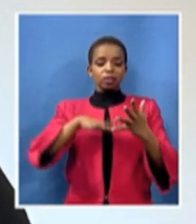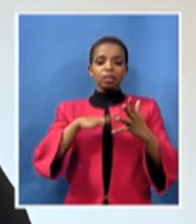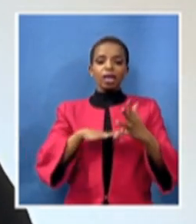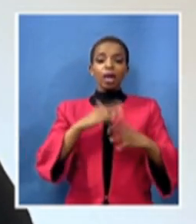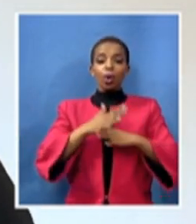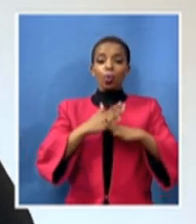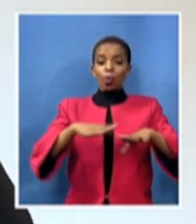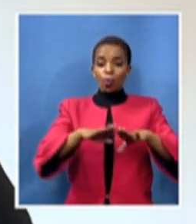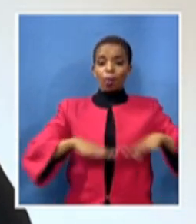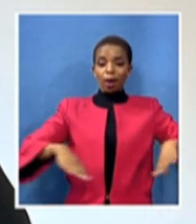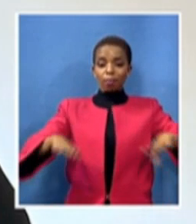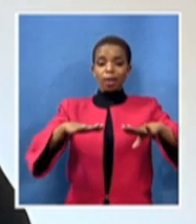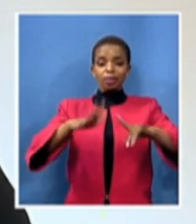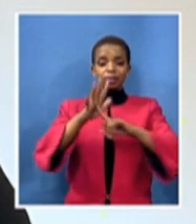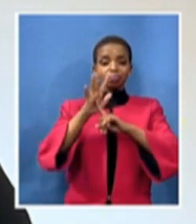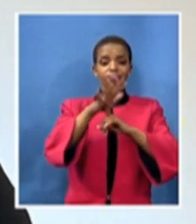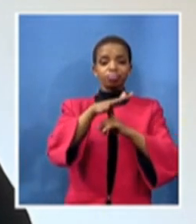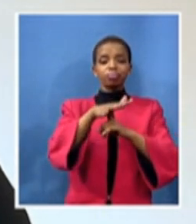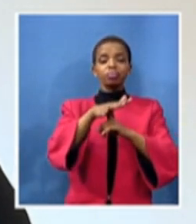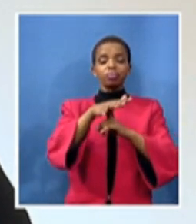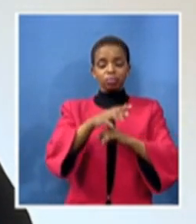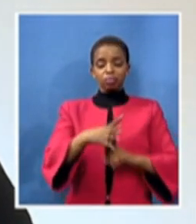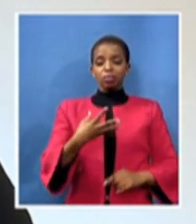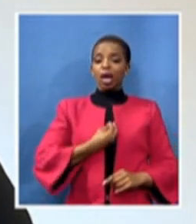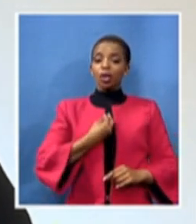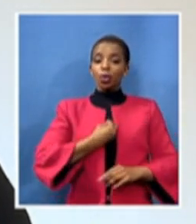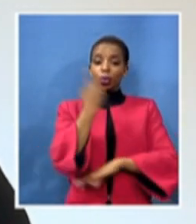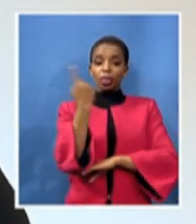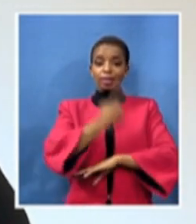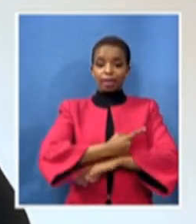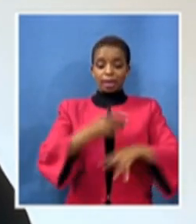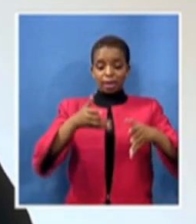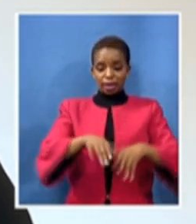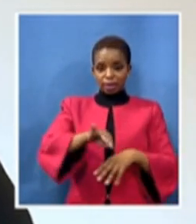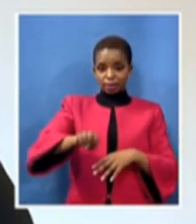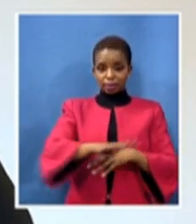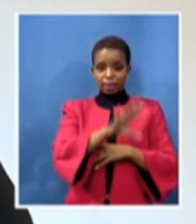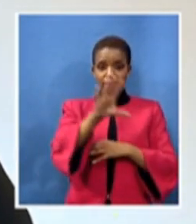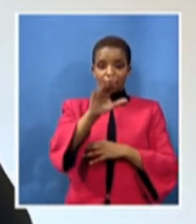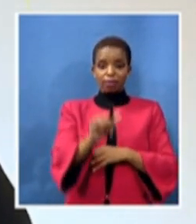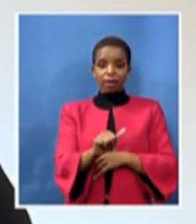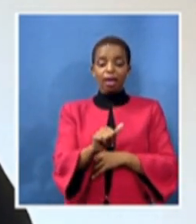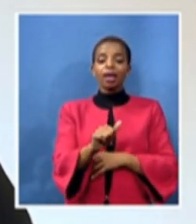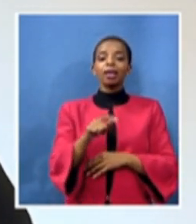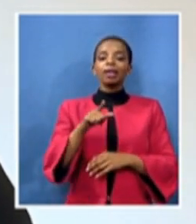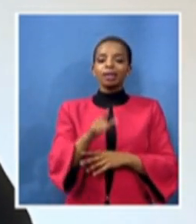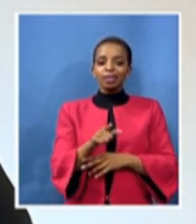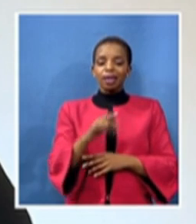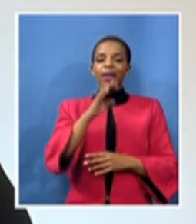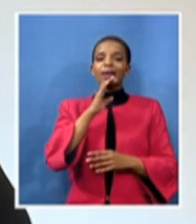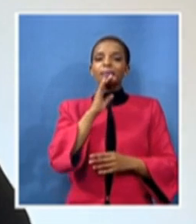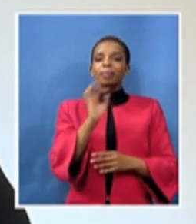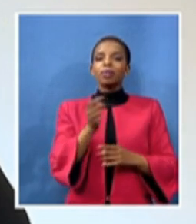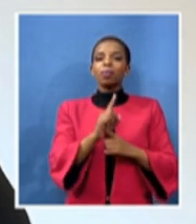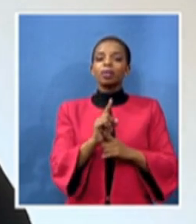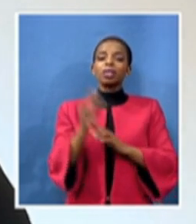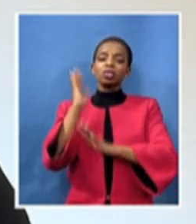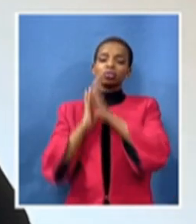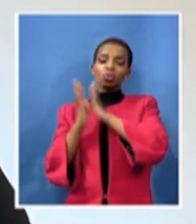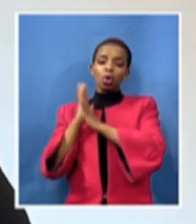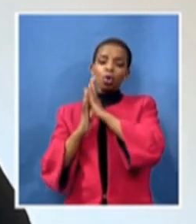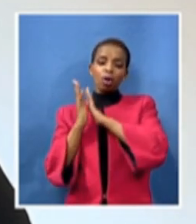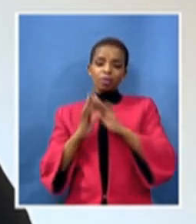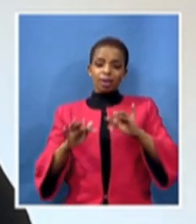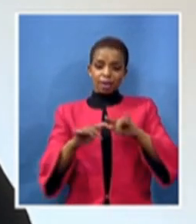Youth Day in South Africa is the application of historical lens, which is a particular type of consciousness